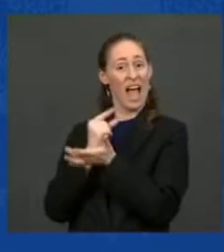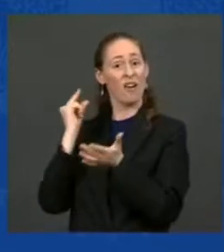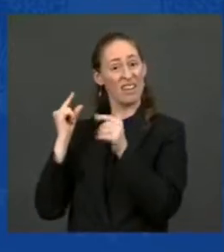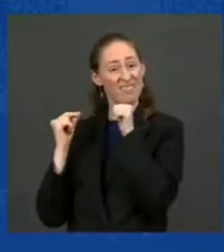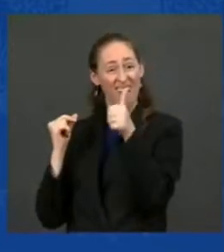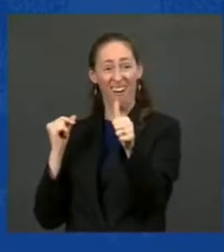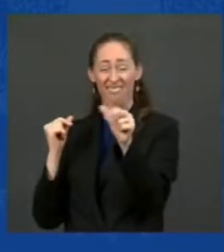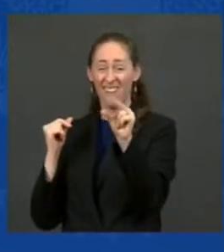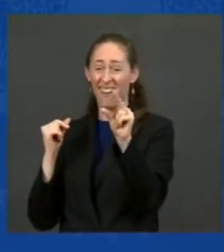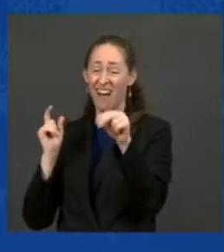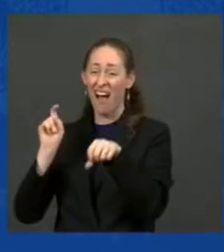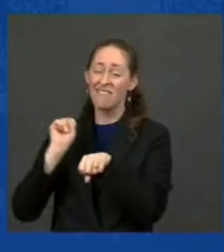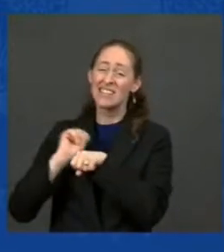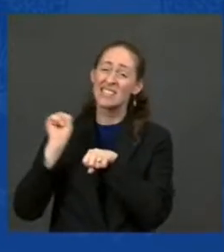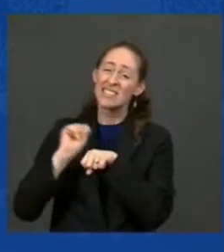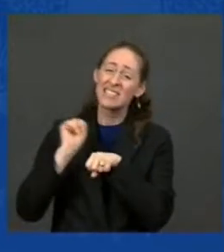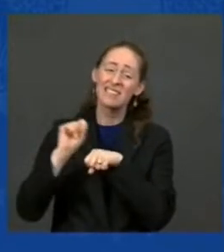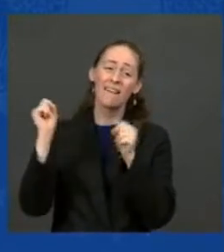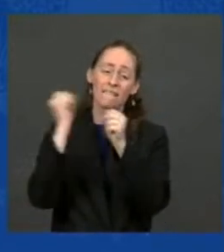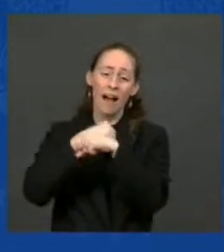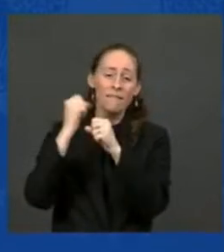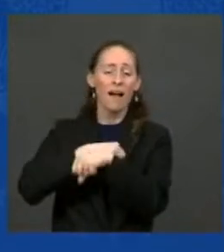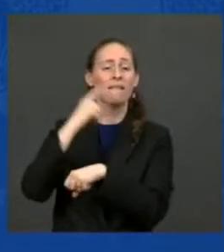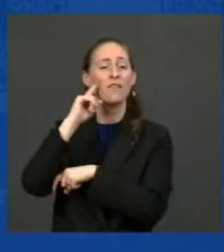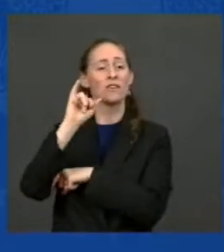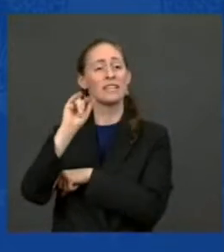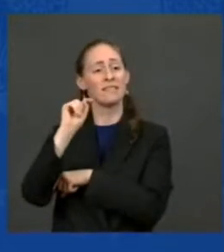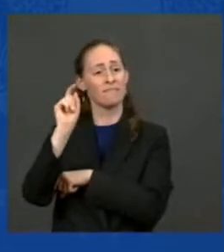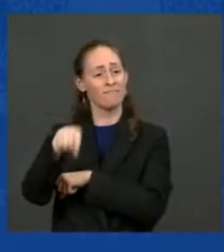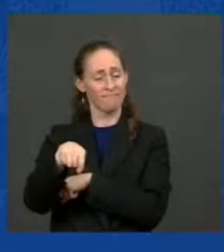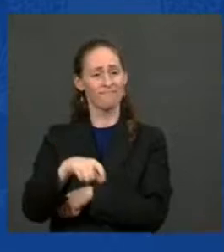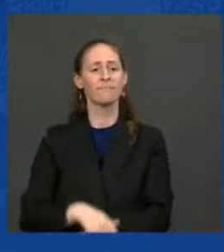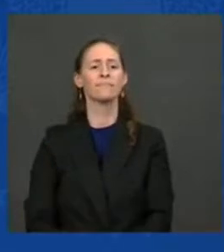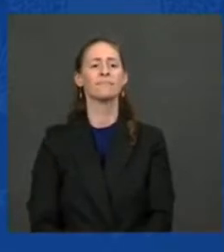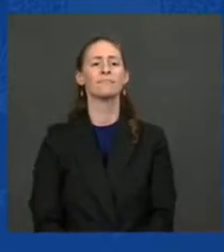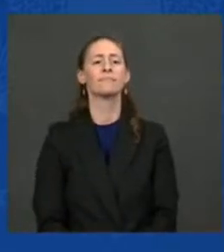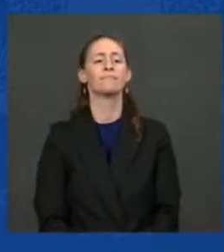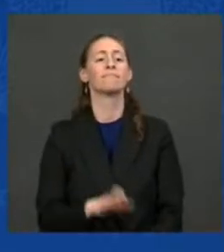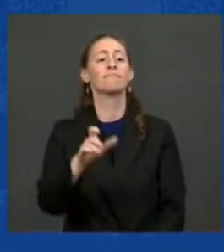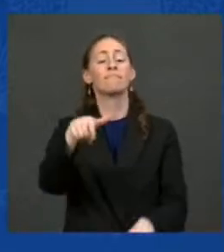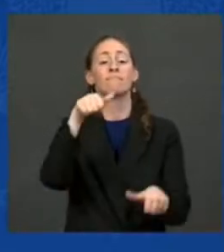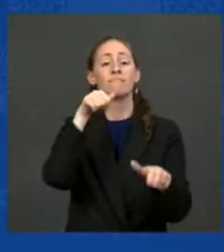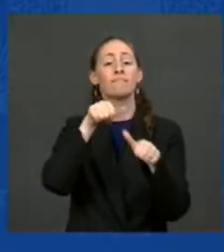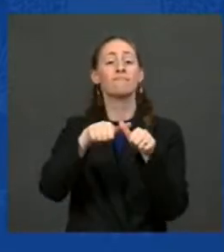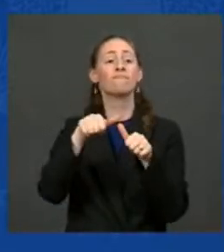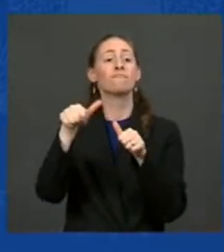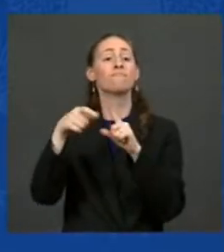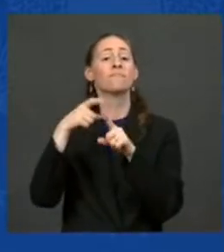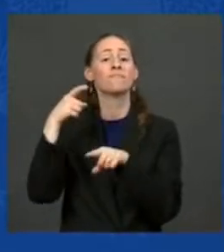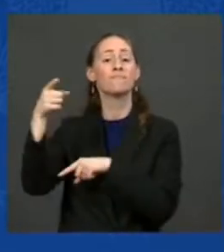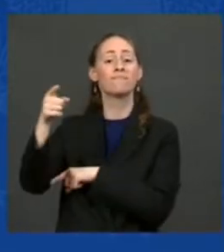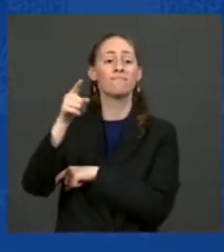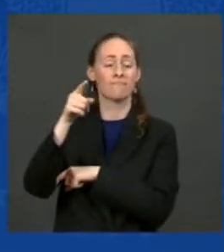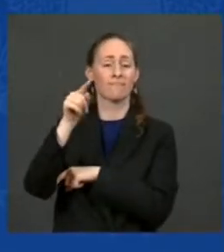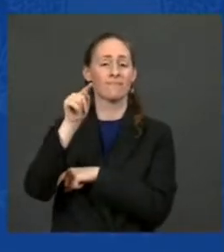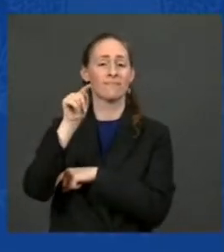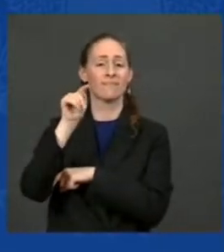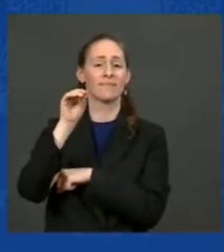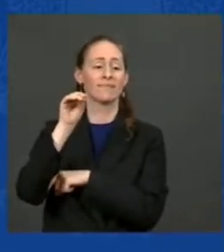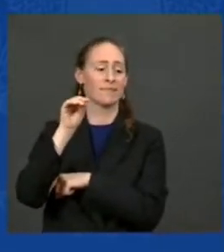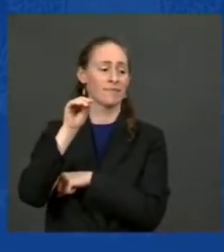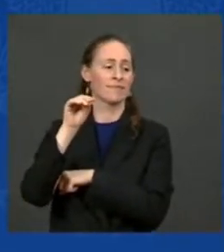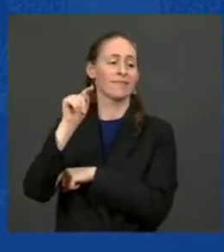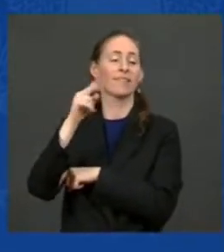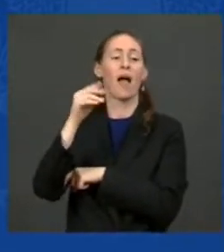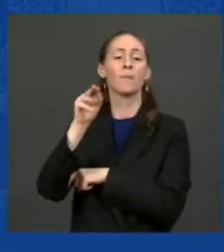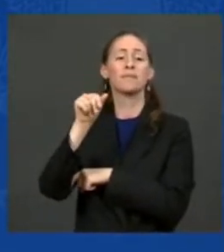for it. In those letters from Tom Dodd to his dear wife Grace, reflecting his service at Nuremberg,